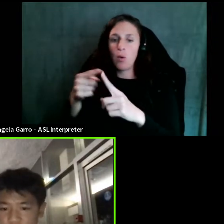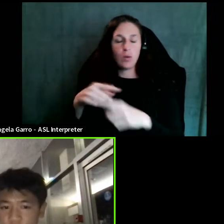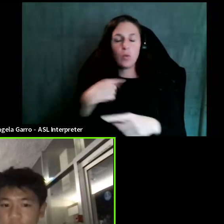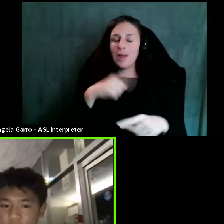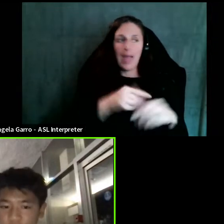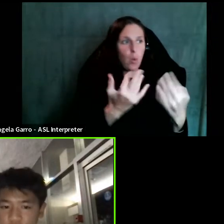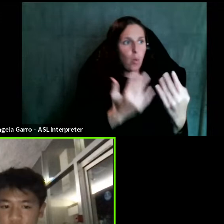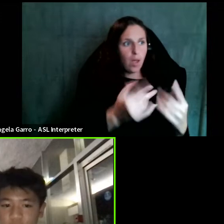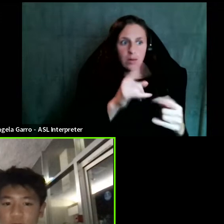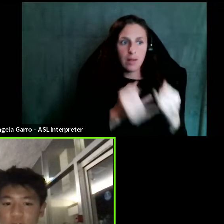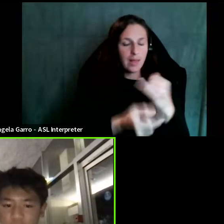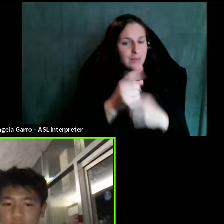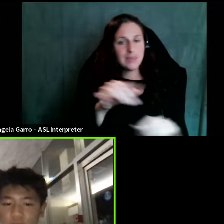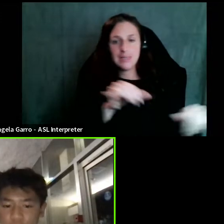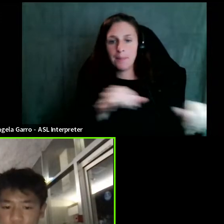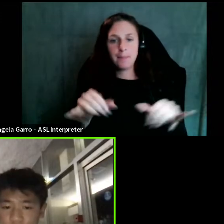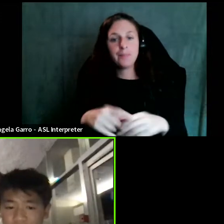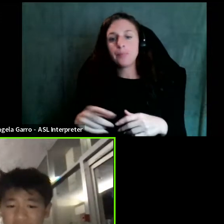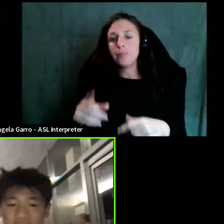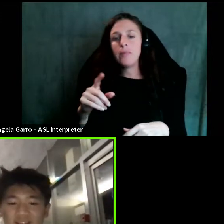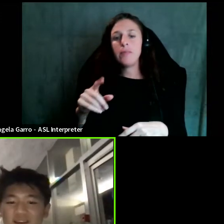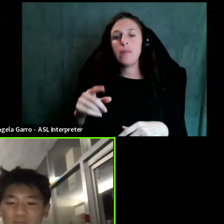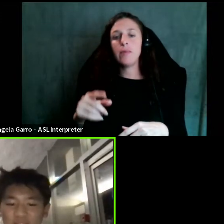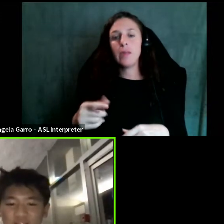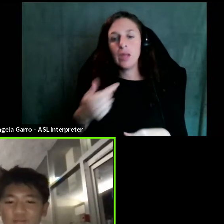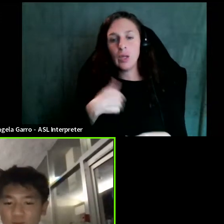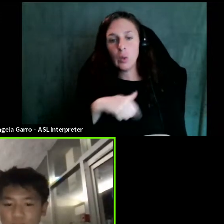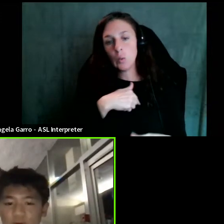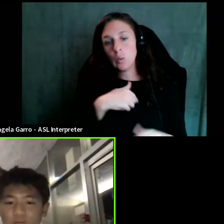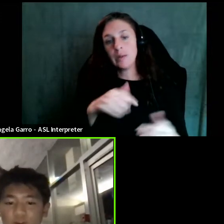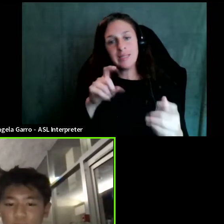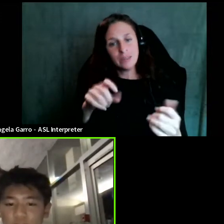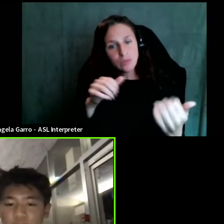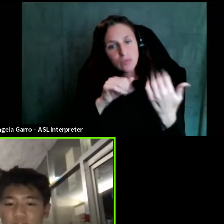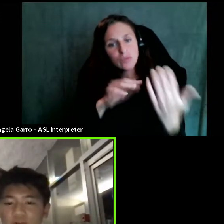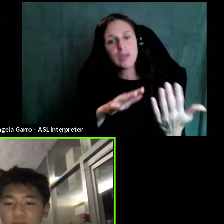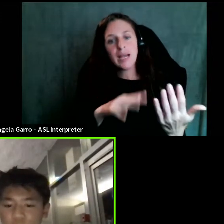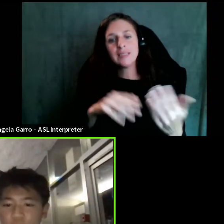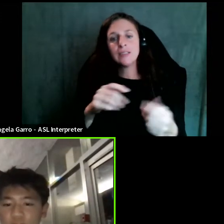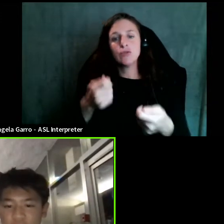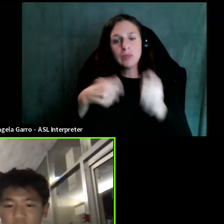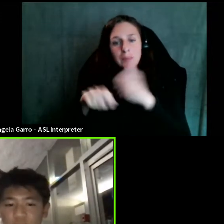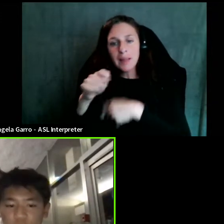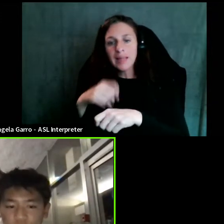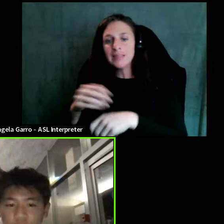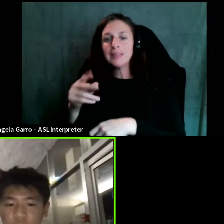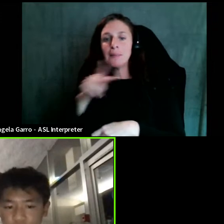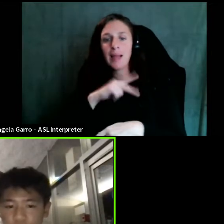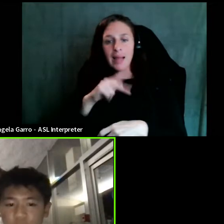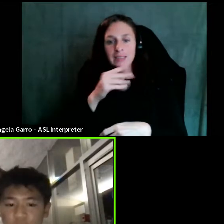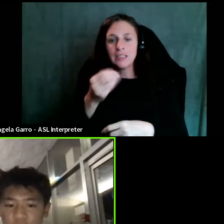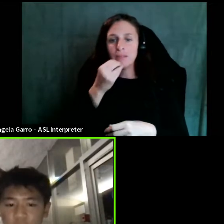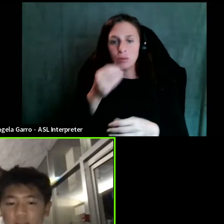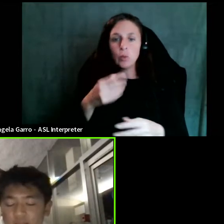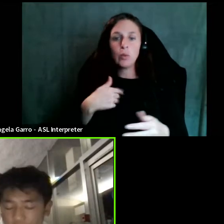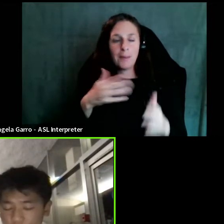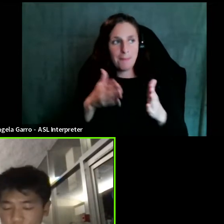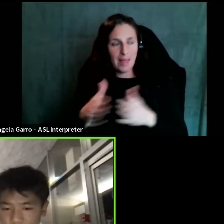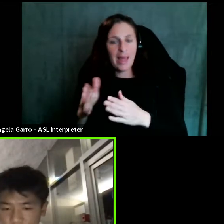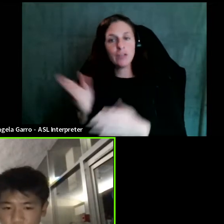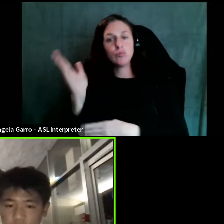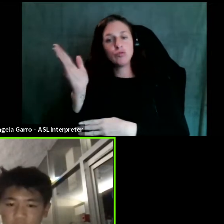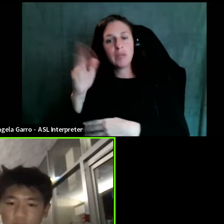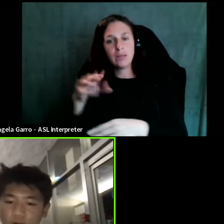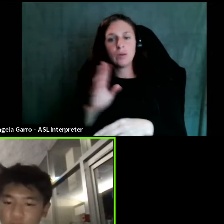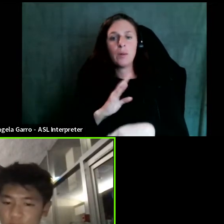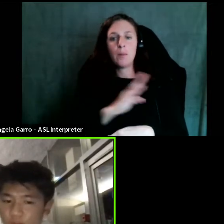subcommittee is drafting a regulation that will address replacing plastic foodware that we plan to formally present to the board at the January meeting. Now I'll